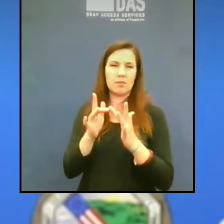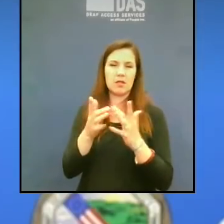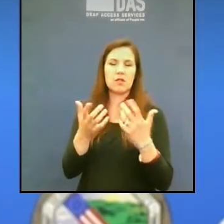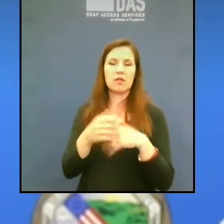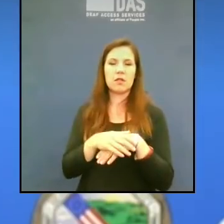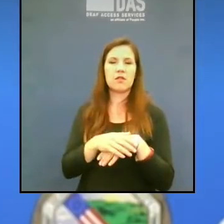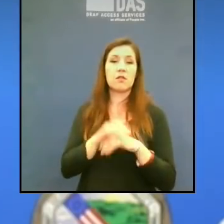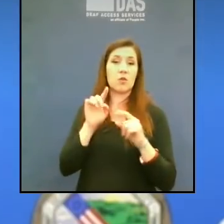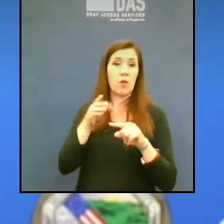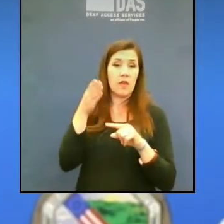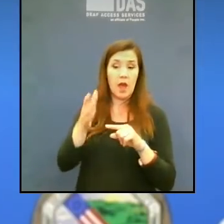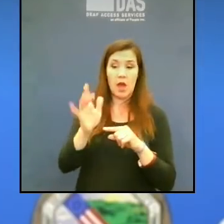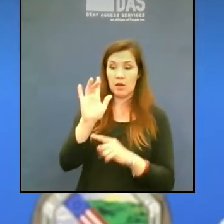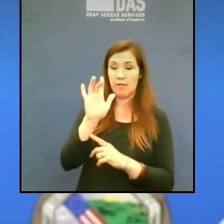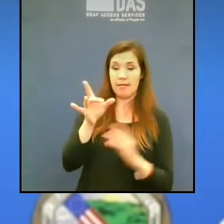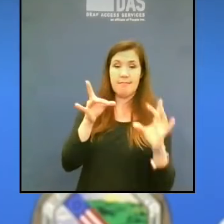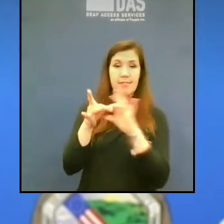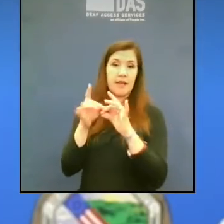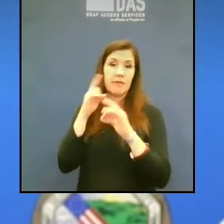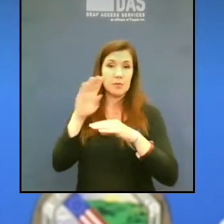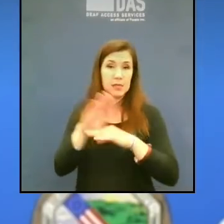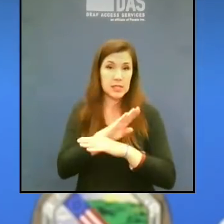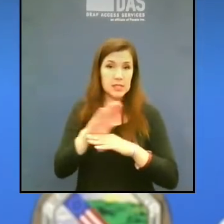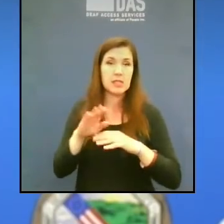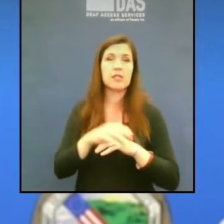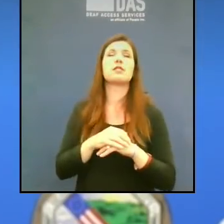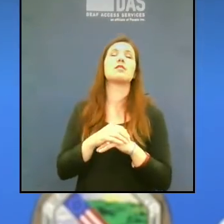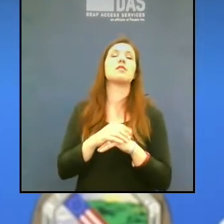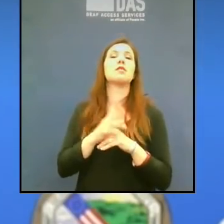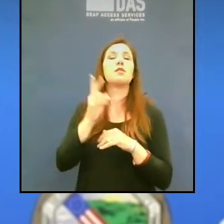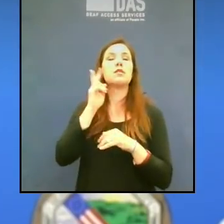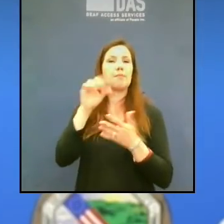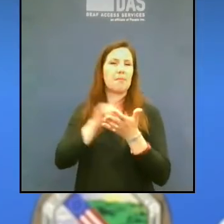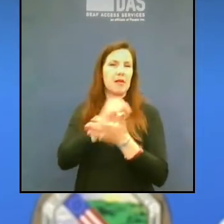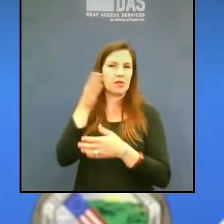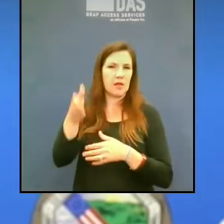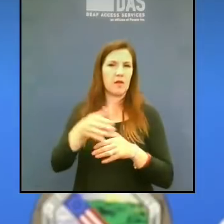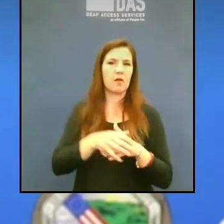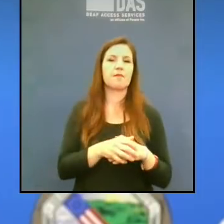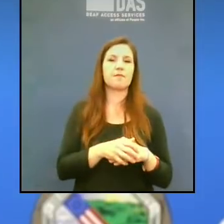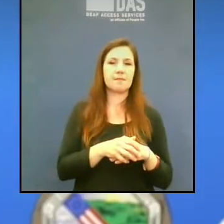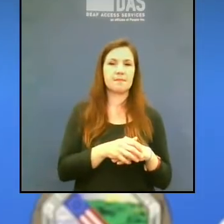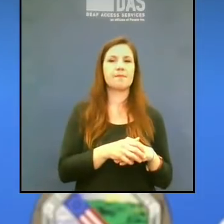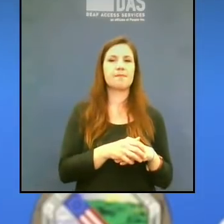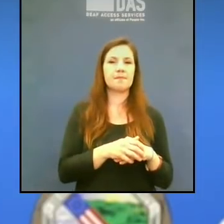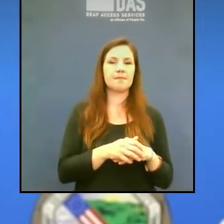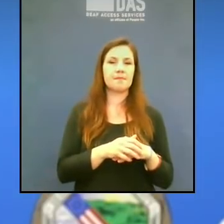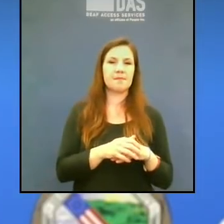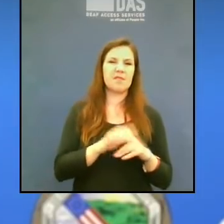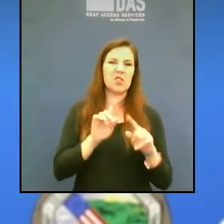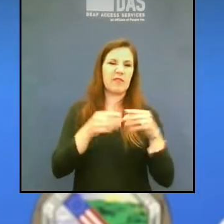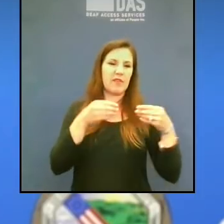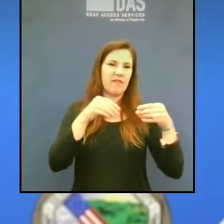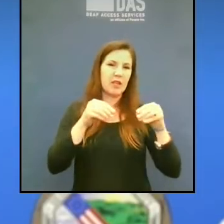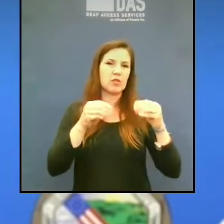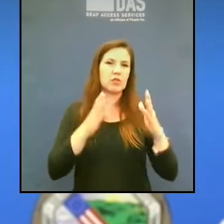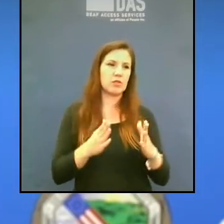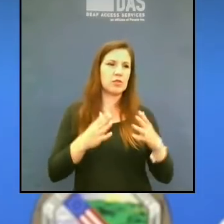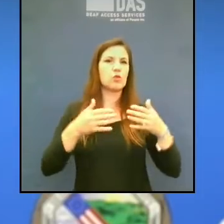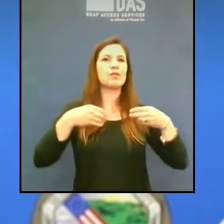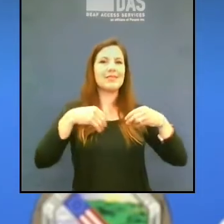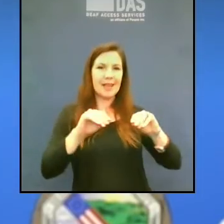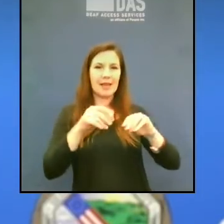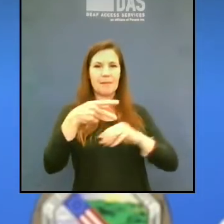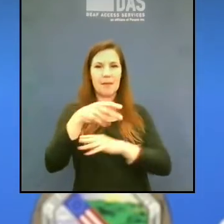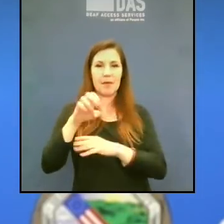erie.gov/COVID19 and click on the link for businesses, you will find a page there which identifies the vendors which are selling PPE. We do